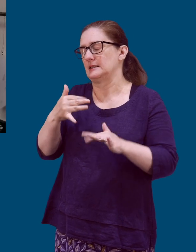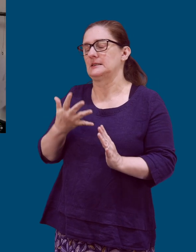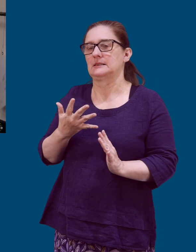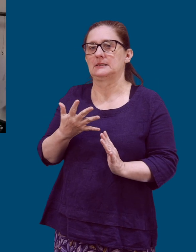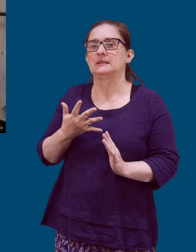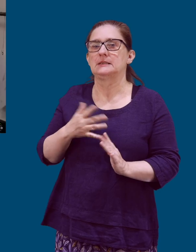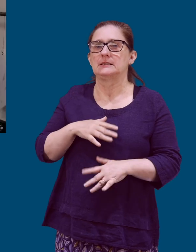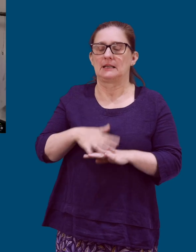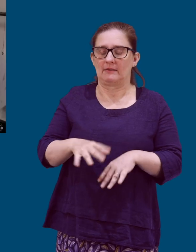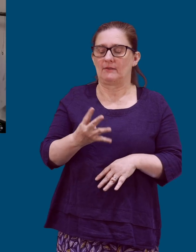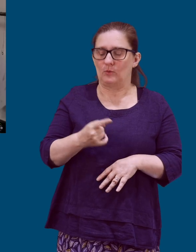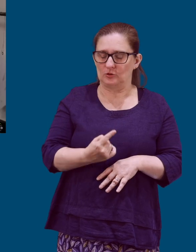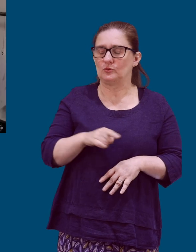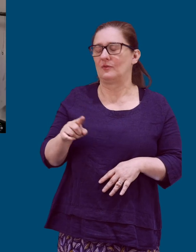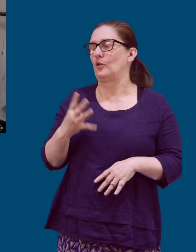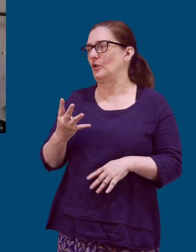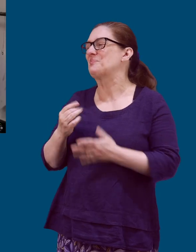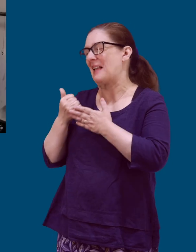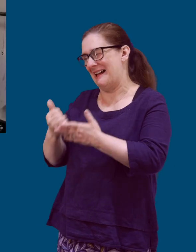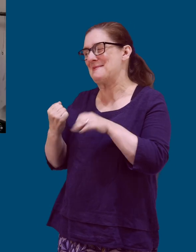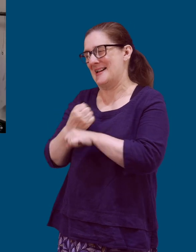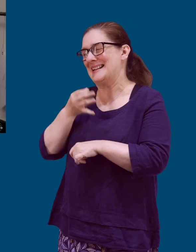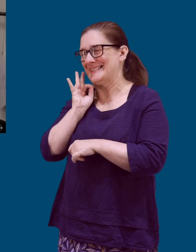level 1 to 4. Help make tea, joyful.